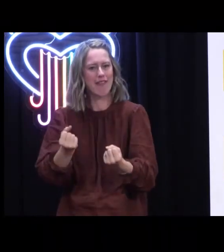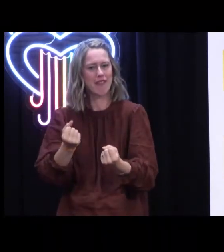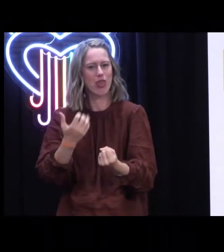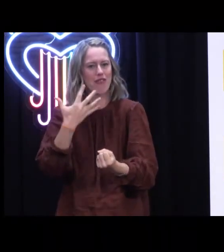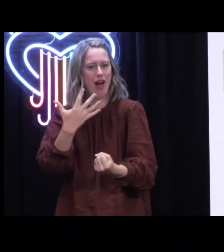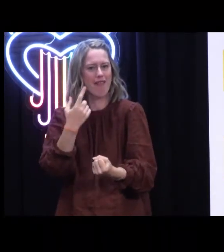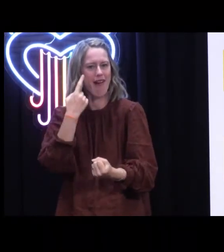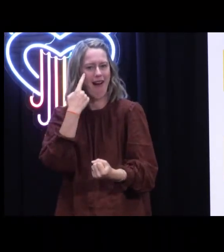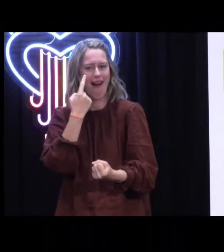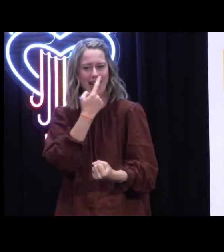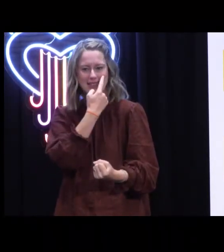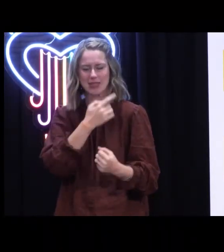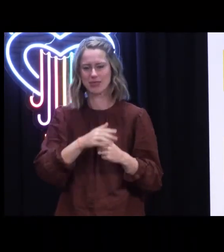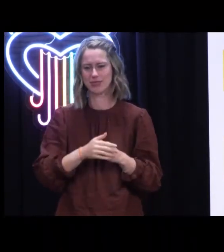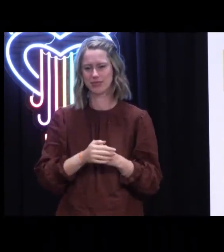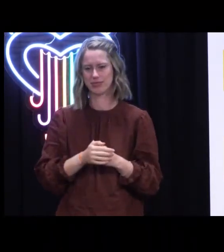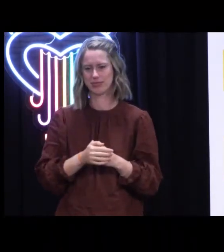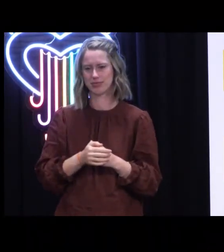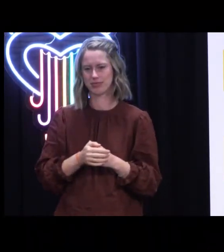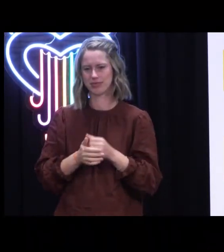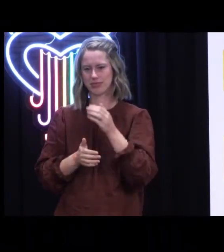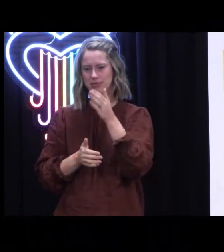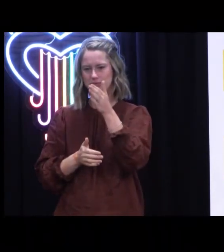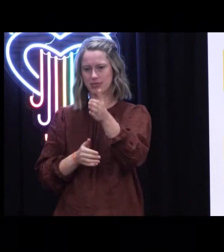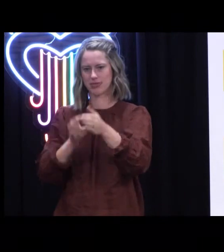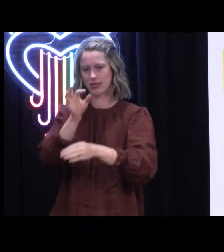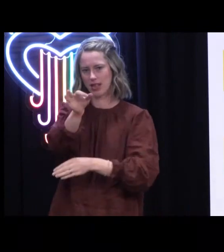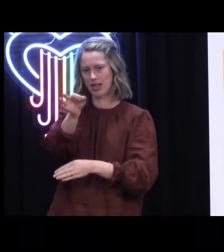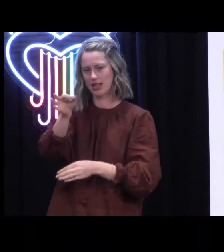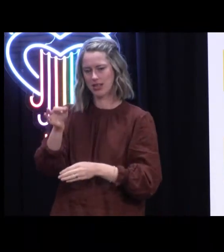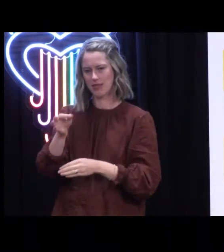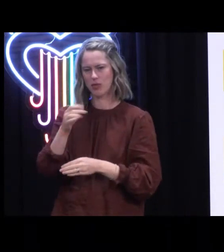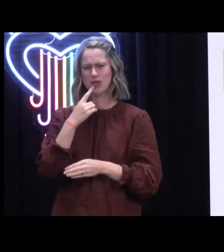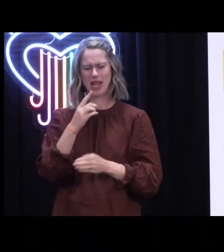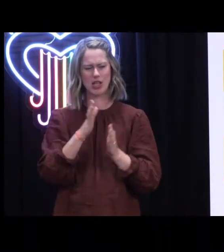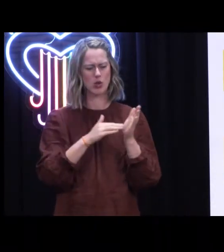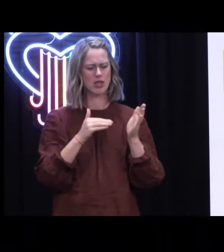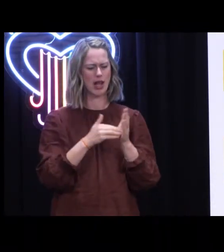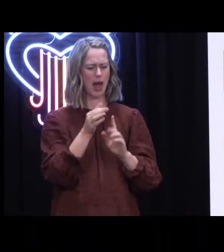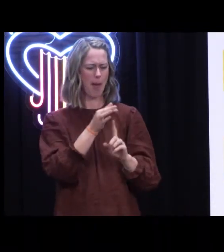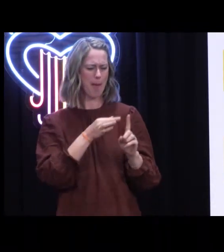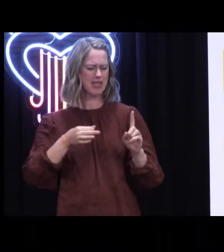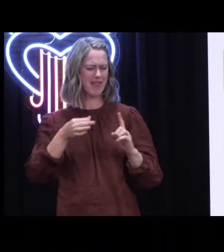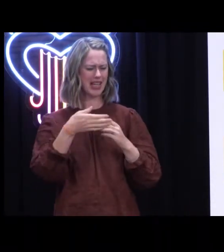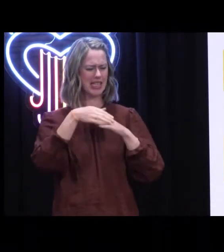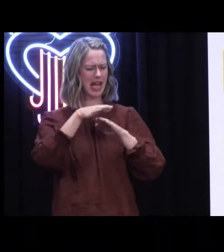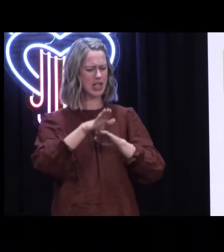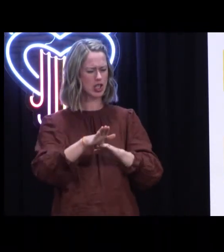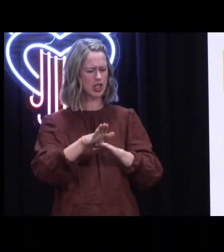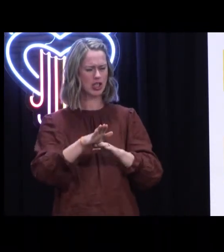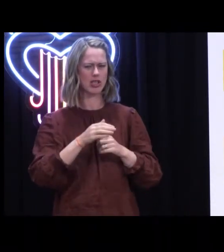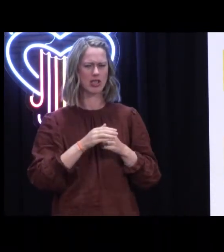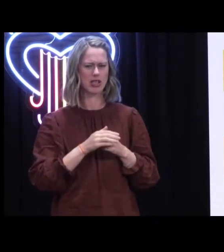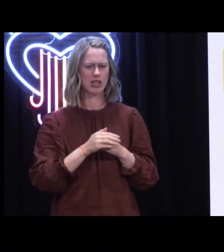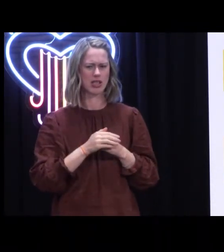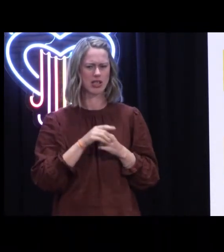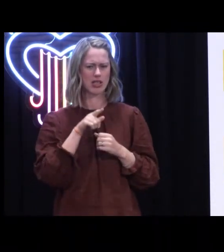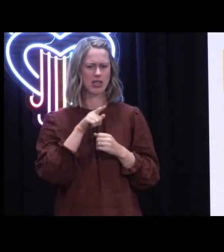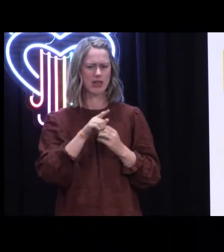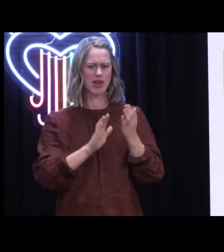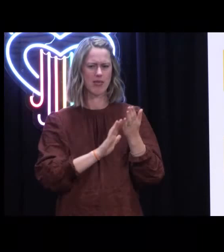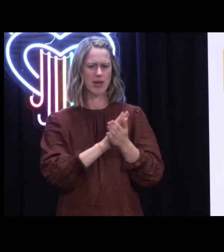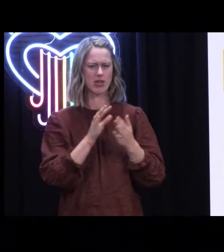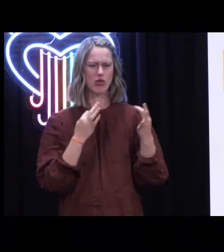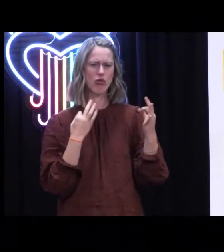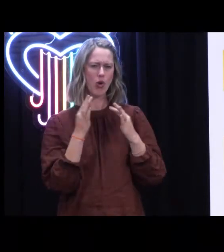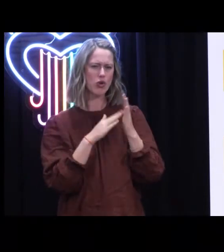of. Centering New Zealand as first and foremost a Pacific nation. Yes. Are you sort of, does that diminish the role